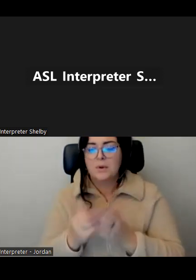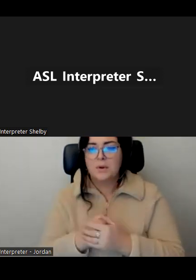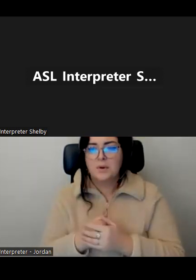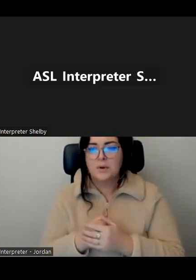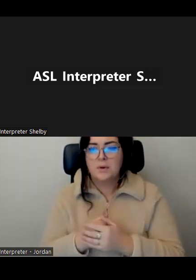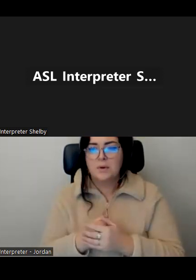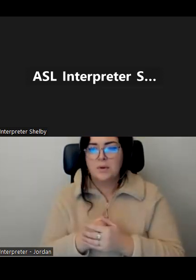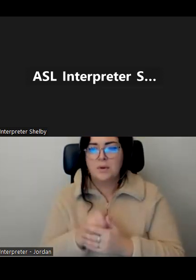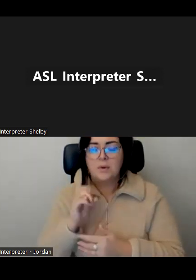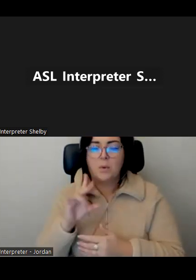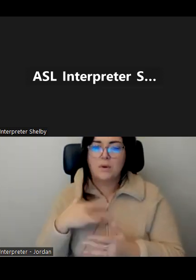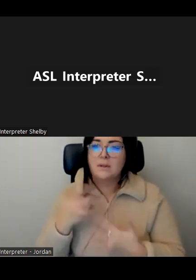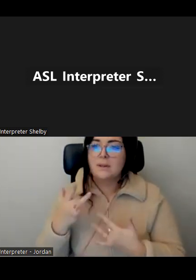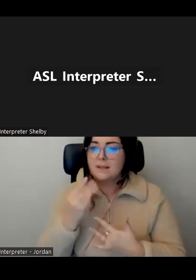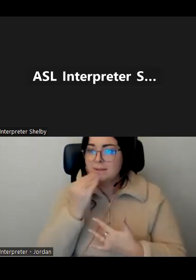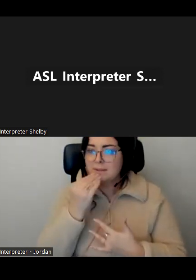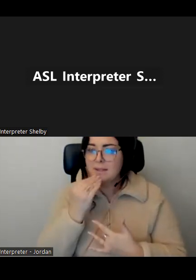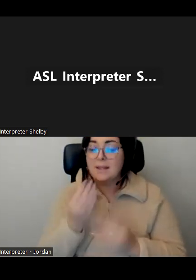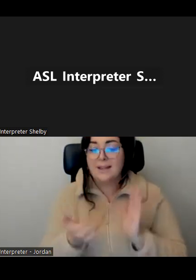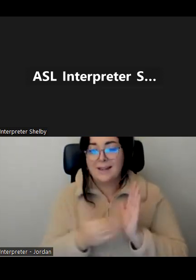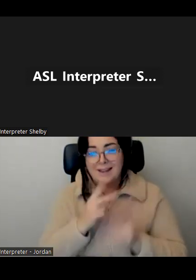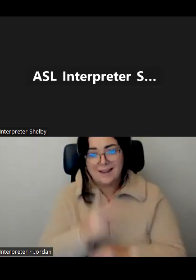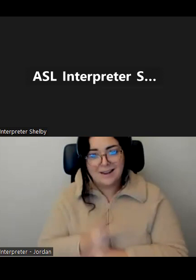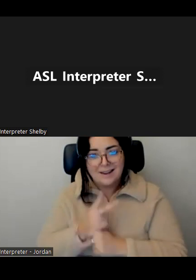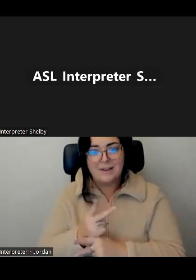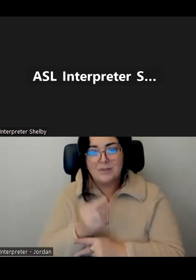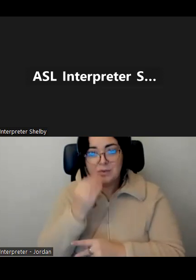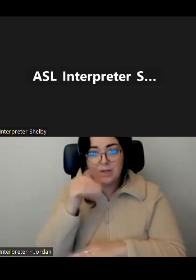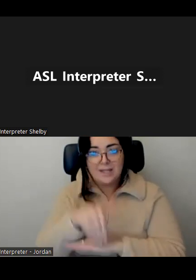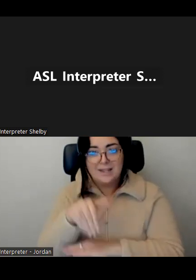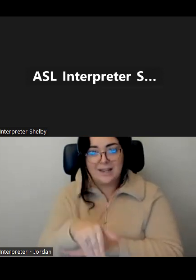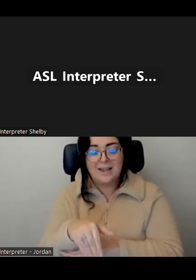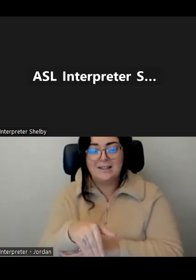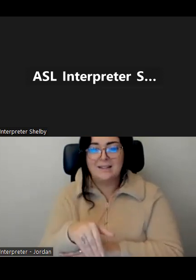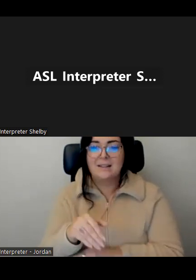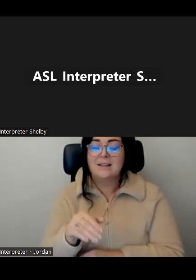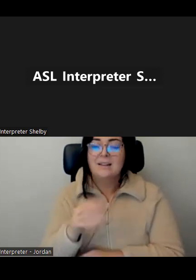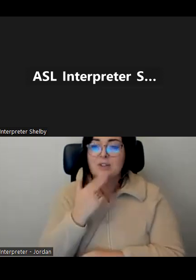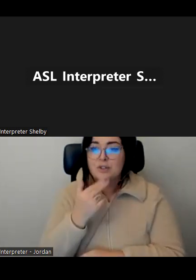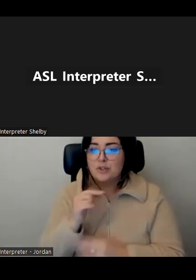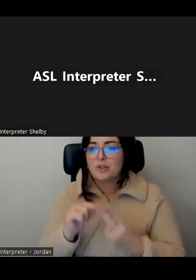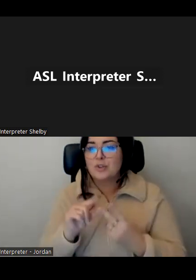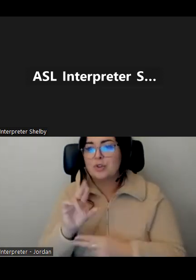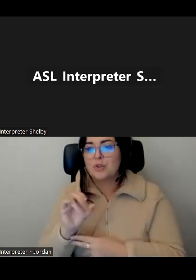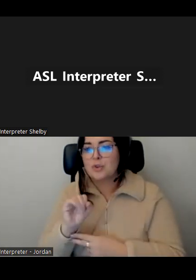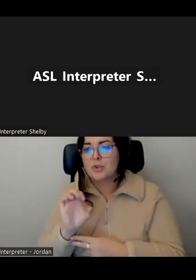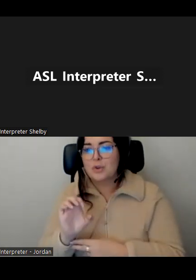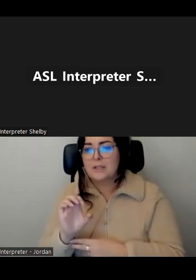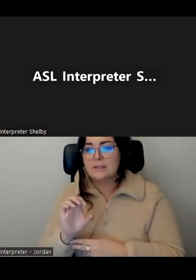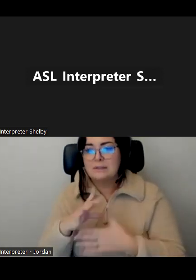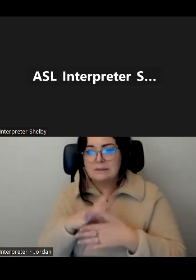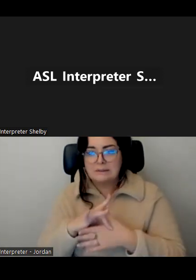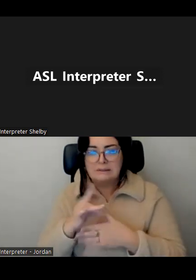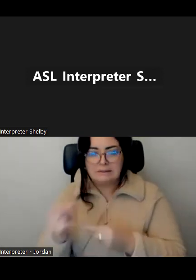you have a light snack, and you want to be careful about sugar, too much grease and sugar, of course, and caffeine as